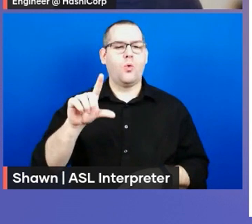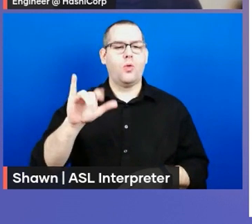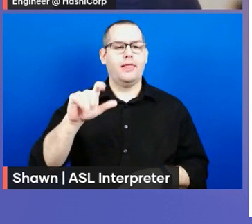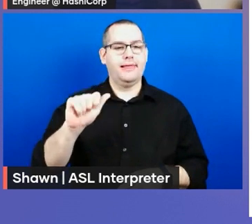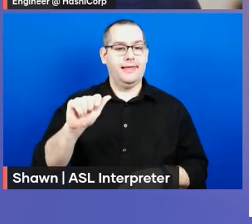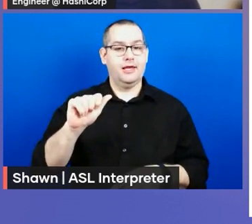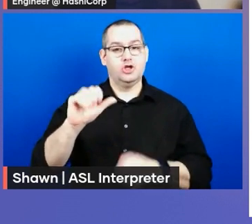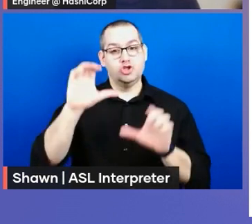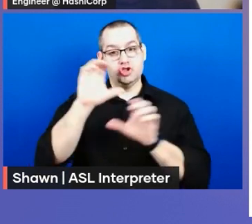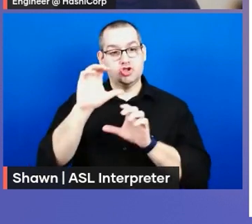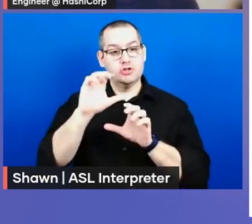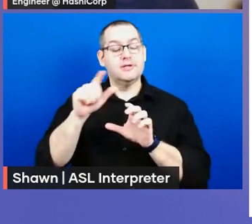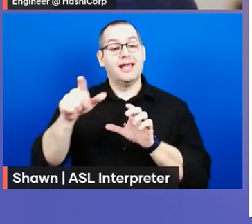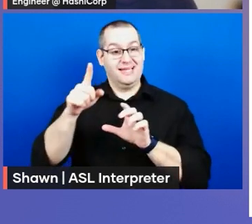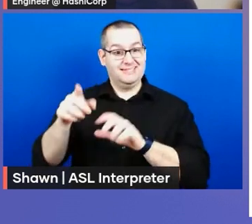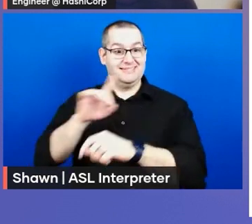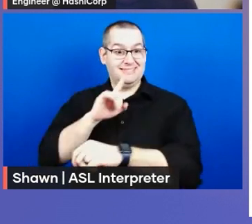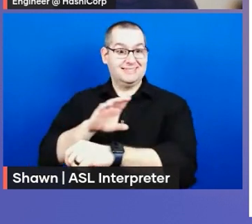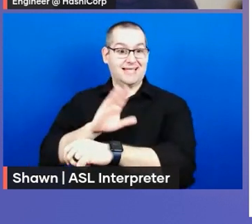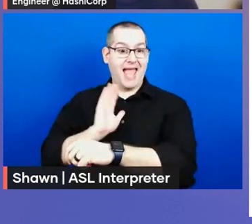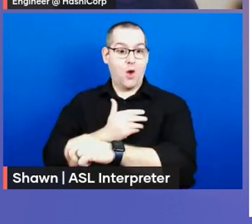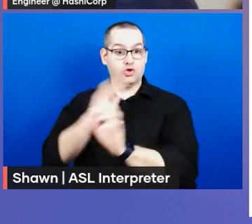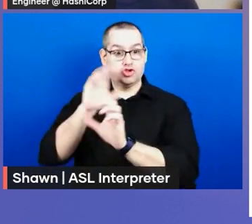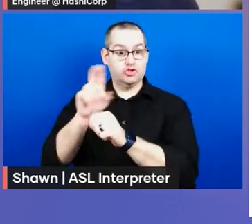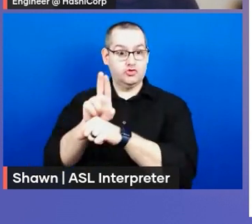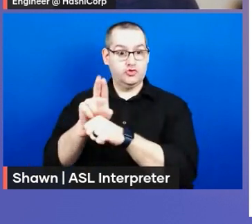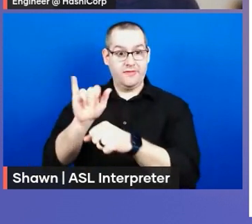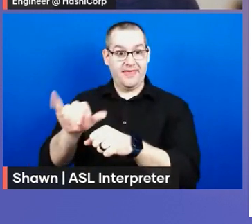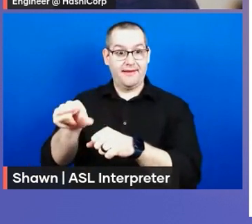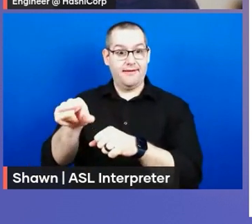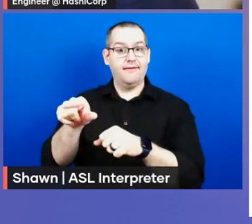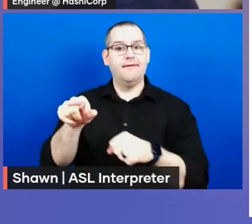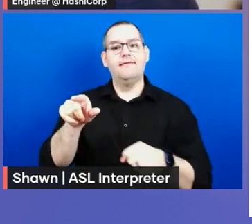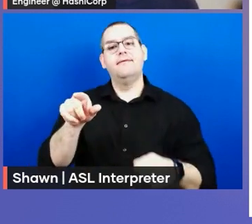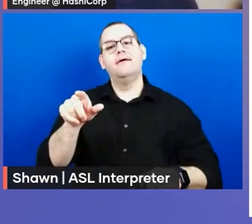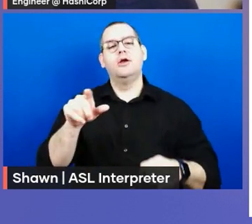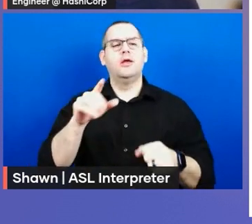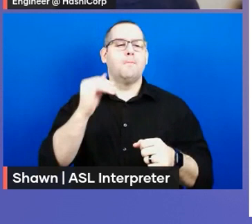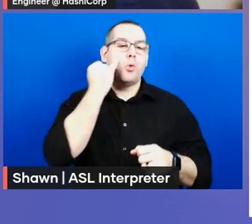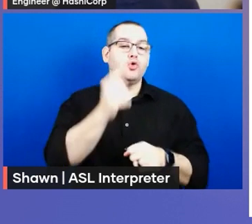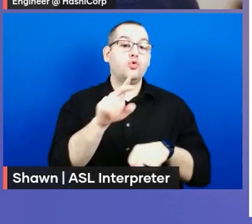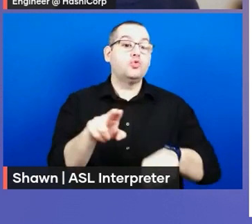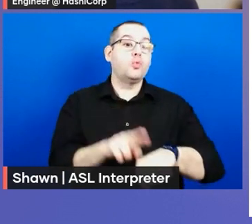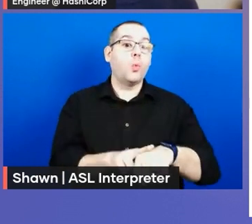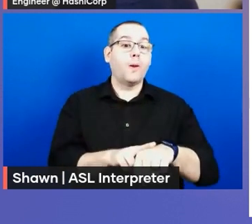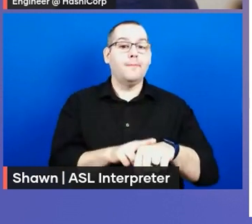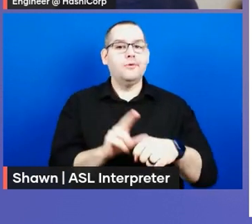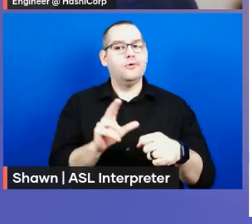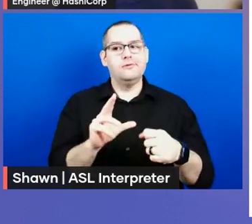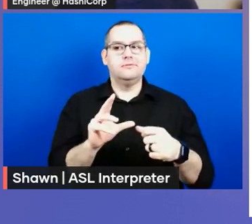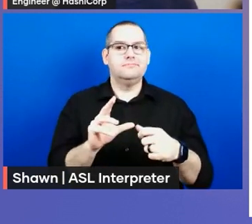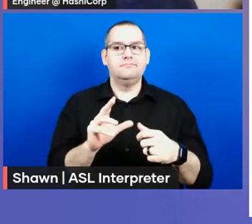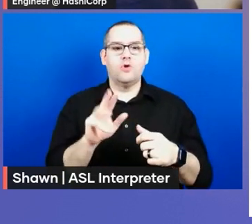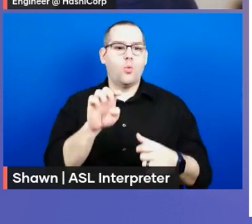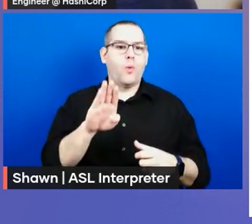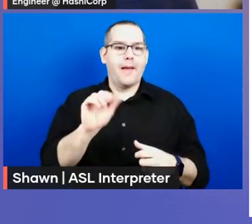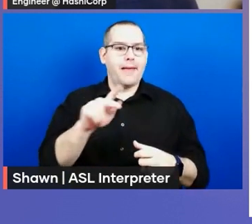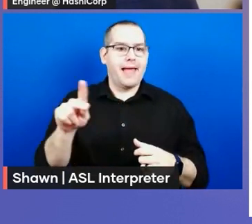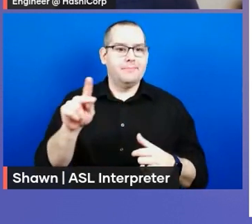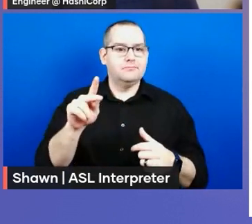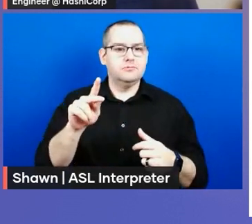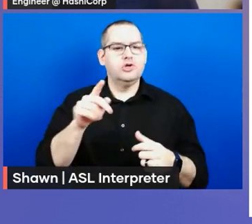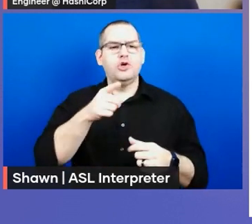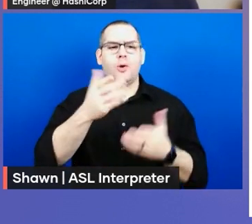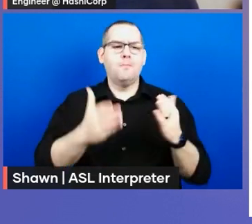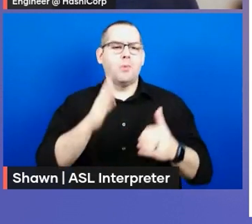Algolia is powering our search. Normally, if you just have a normal like front end, just a normal web application, you'd